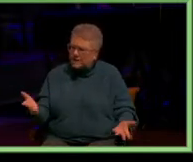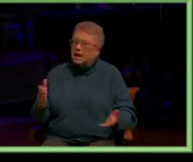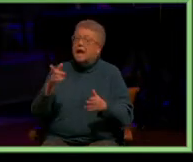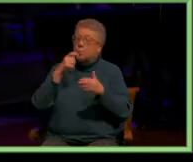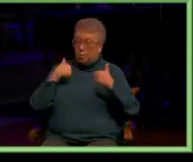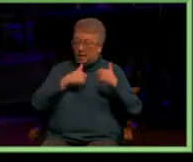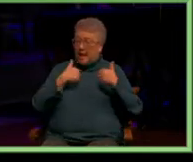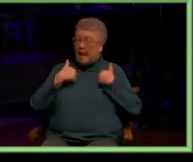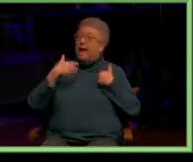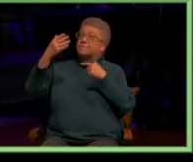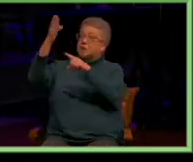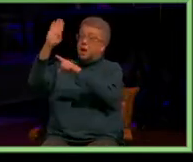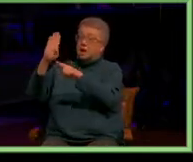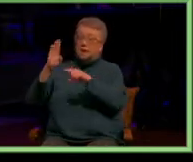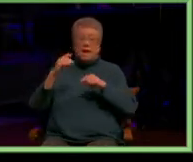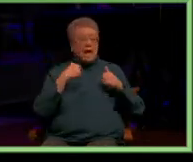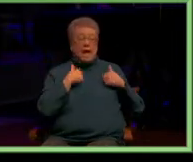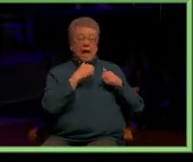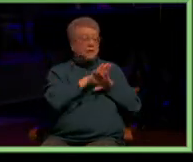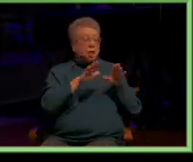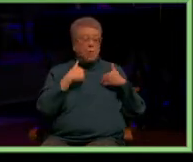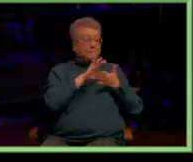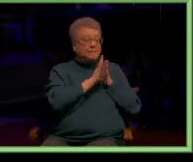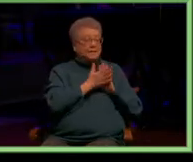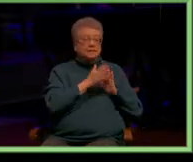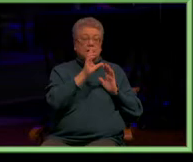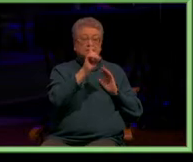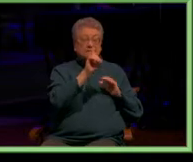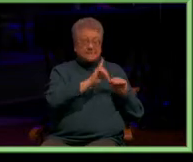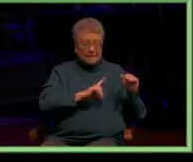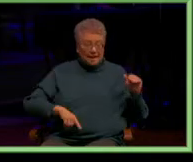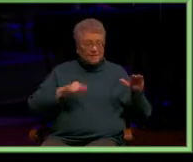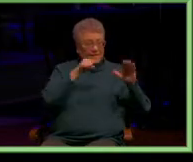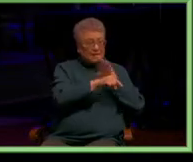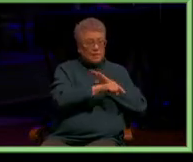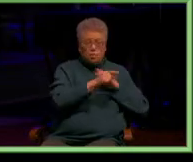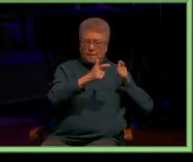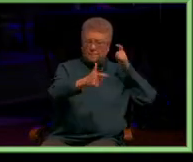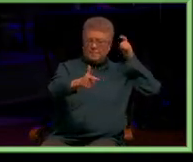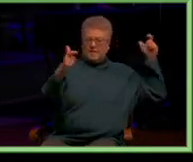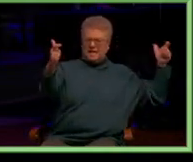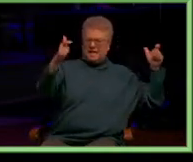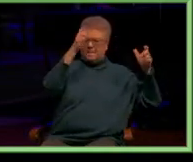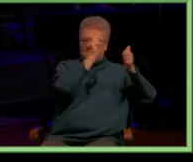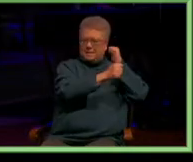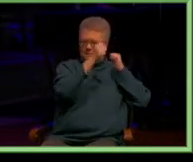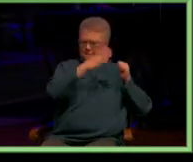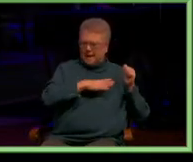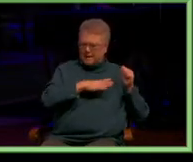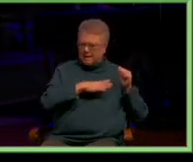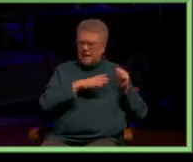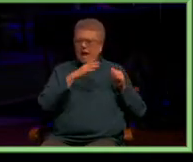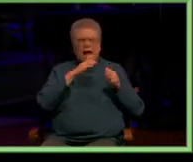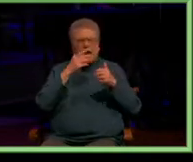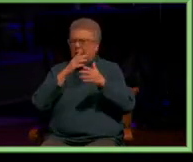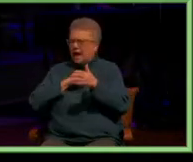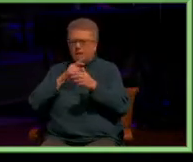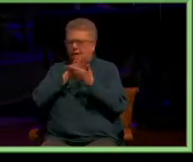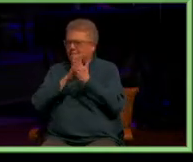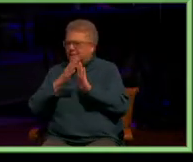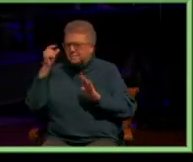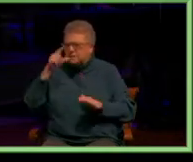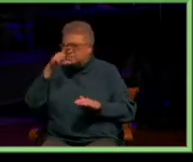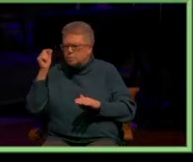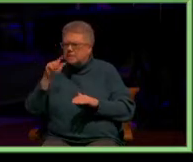giant. I don't have peace with God because Moses brought us 10 commandments. I don't have peace with God because Peter was a good preacher or Paul was a